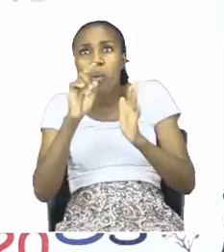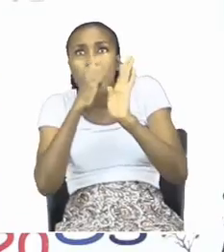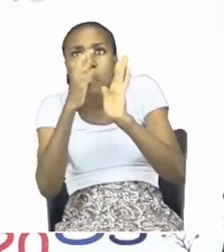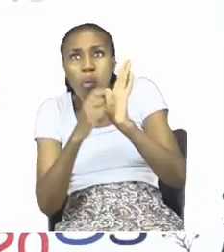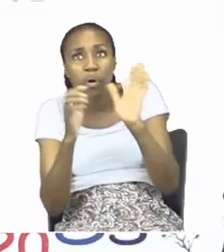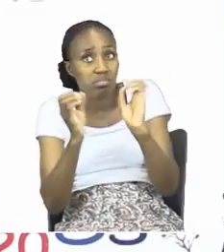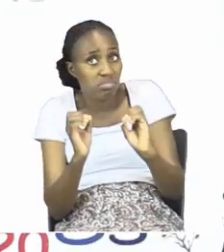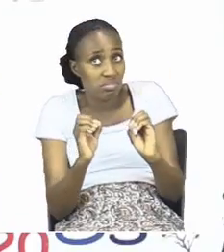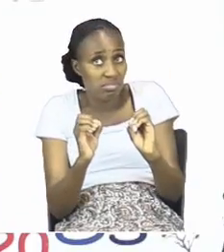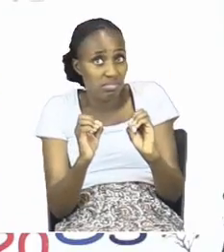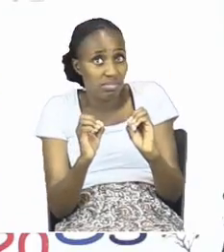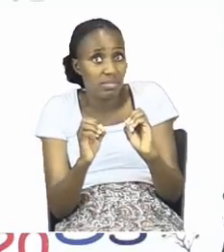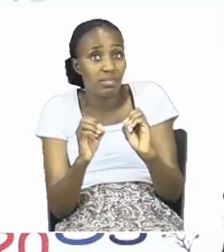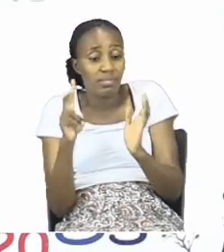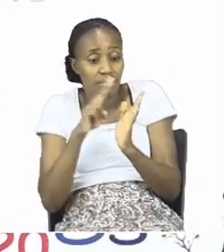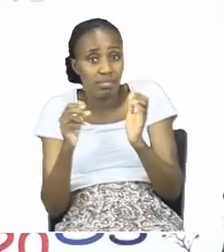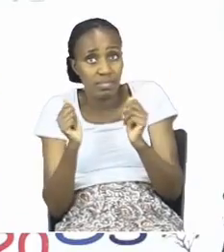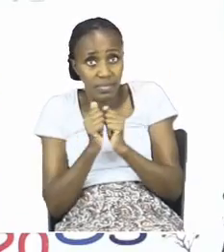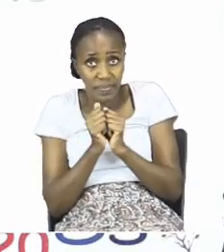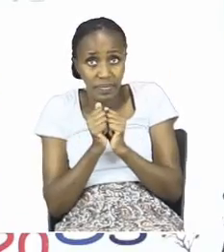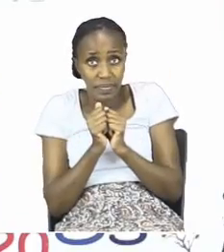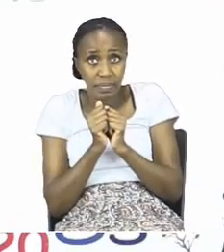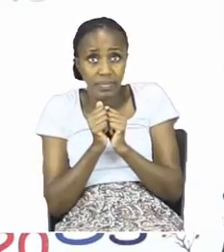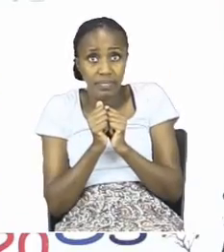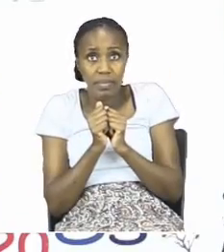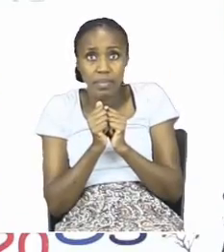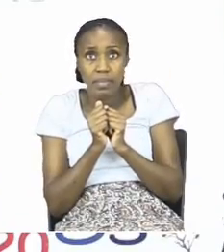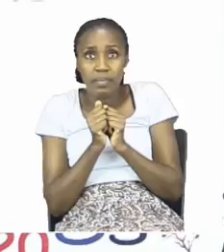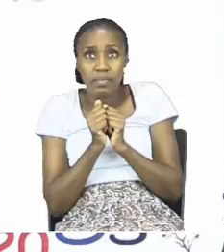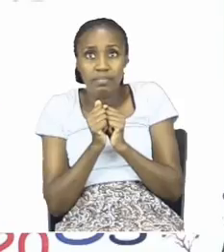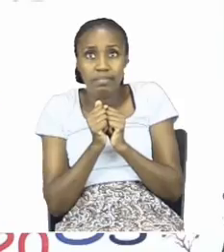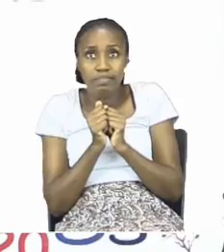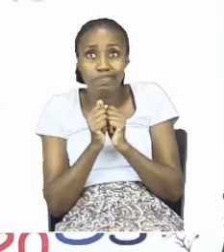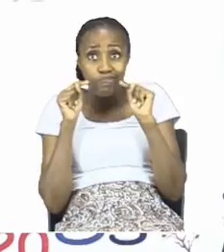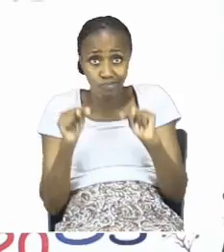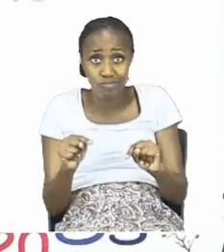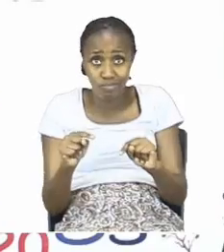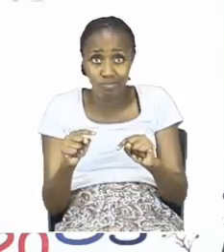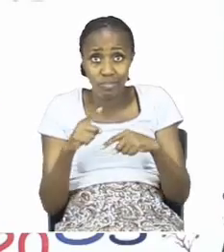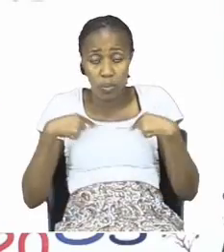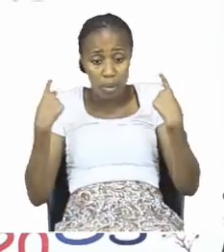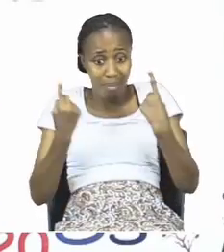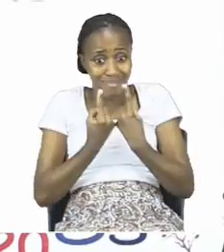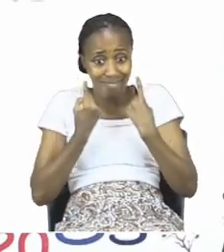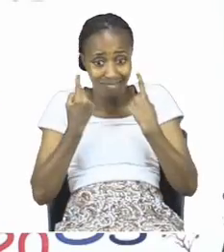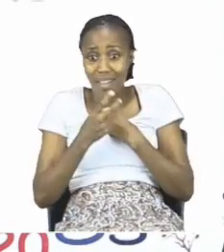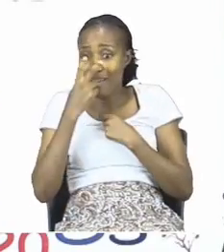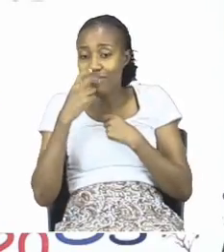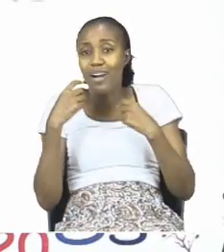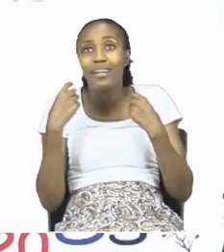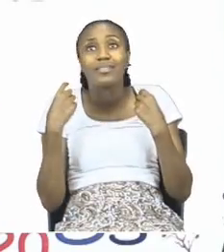anything. Let's read it together. We played a fun